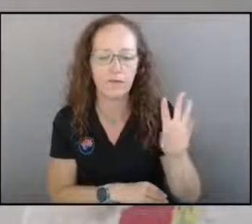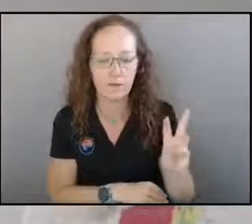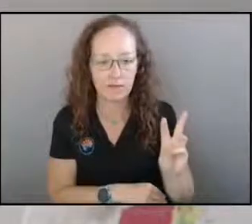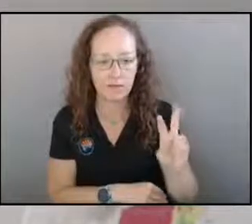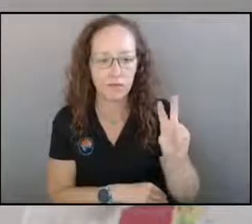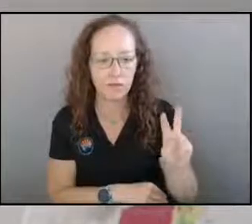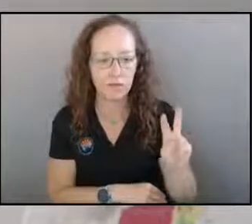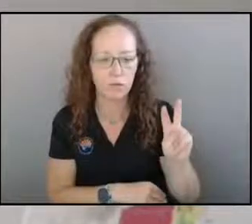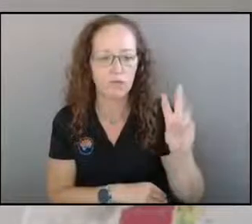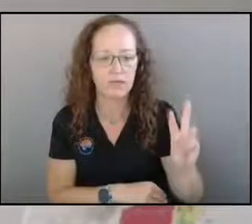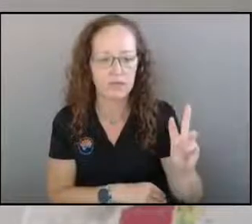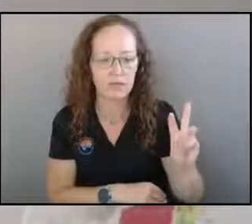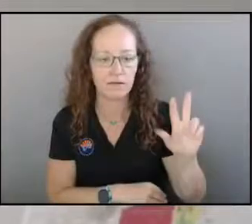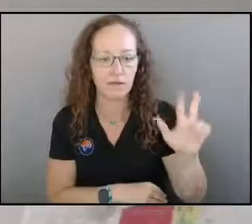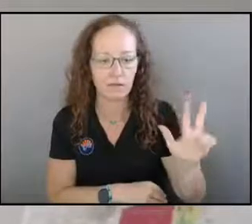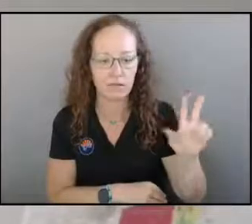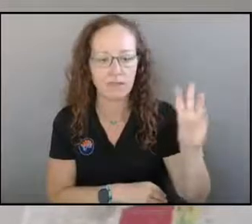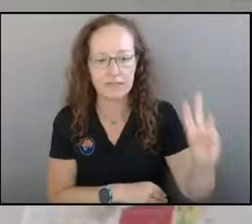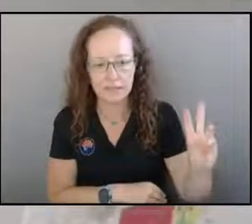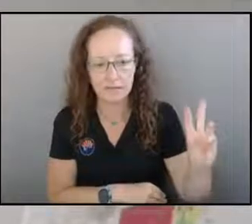505-356-2636.